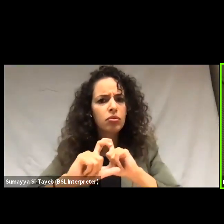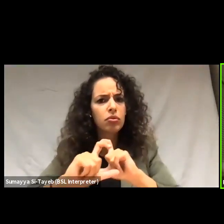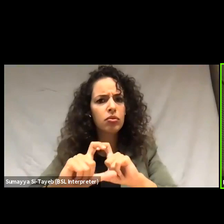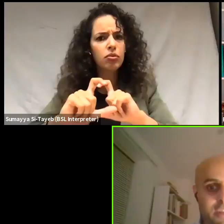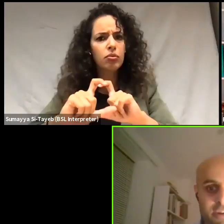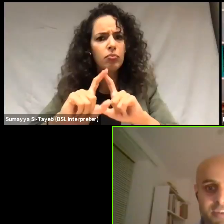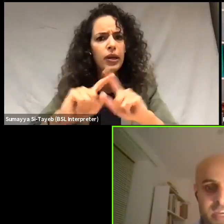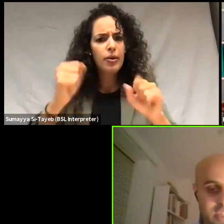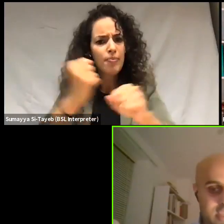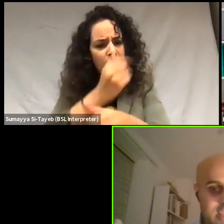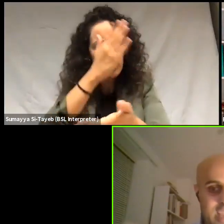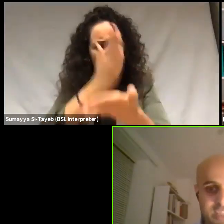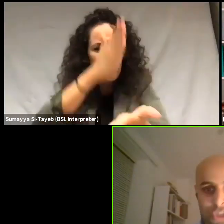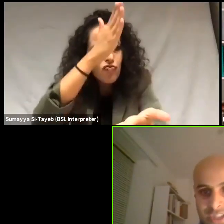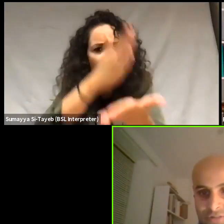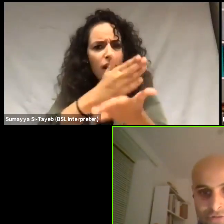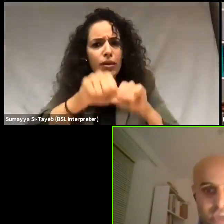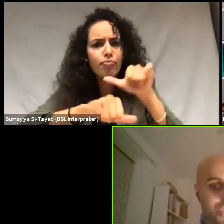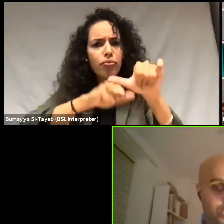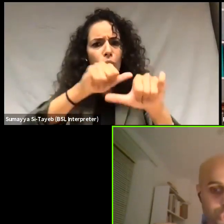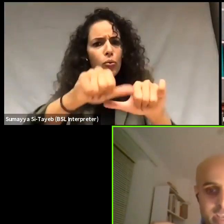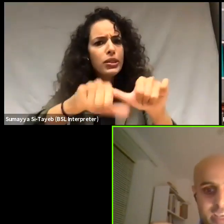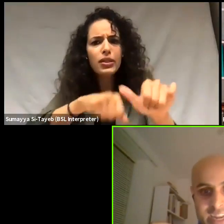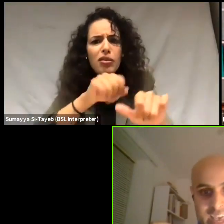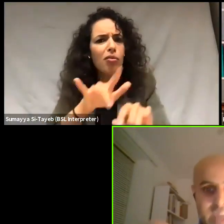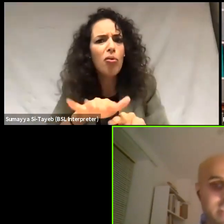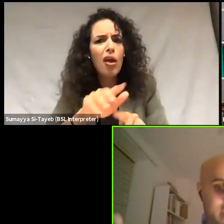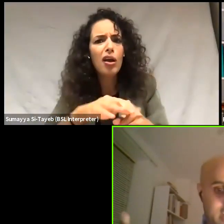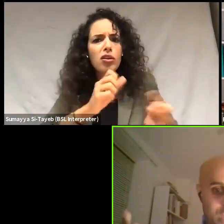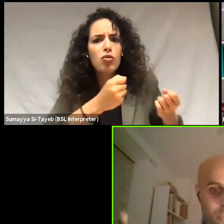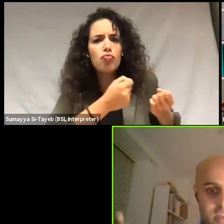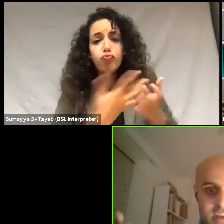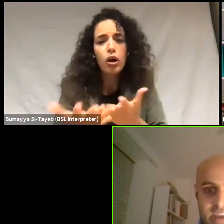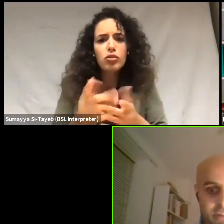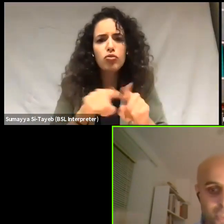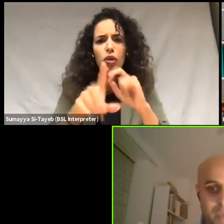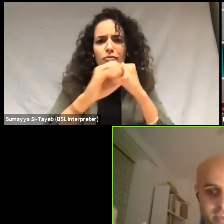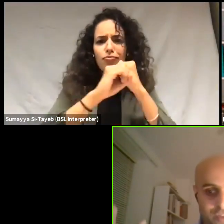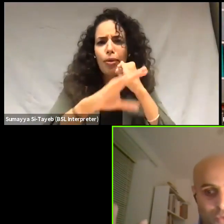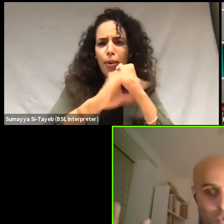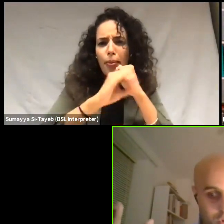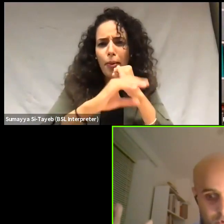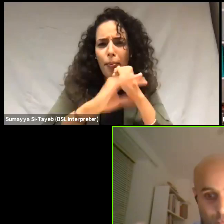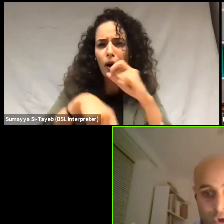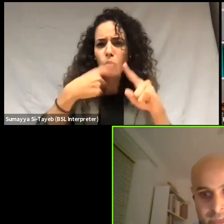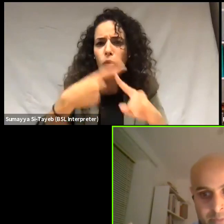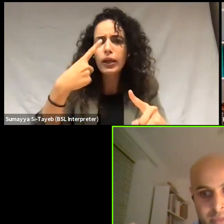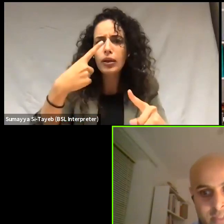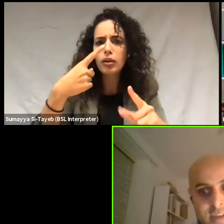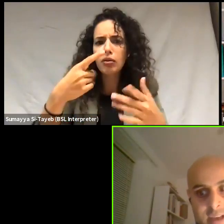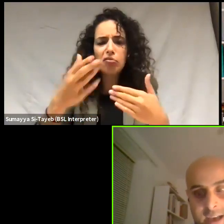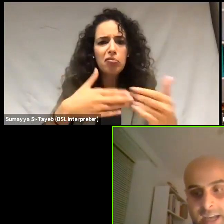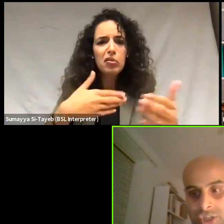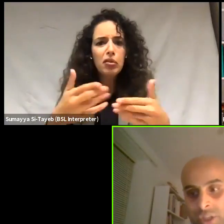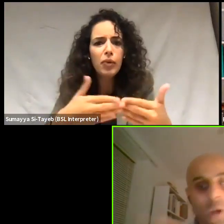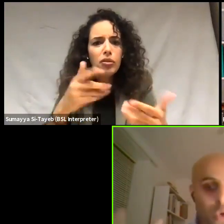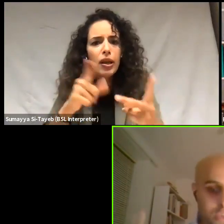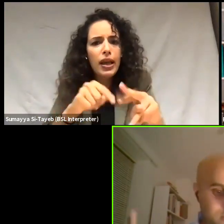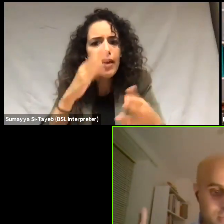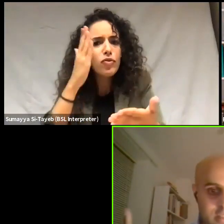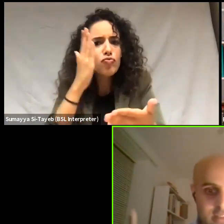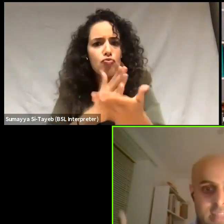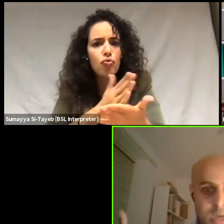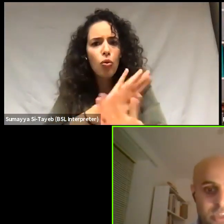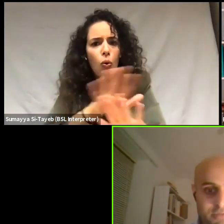there, the process of verification isn't there. It's just a rush to try and get anything out, irrespective of what that means. So that